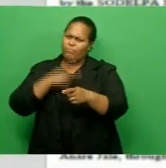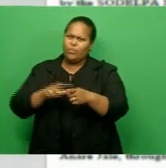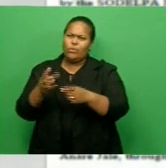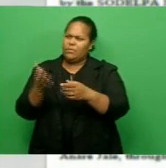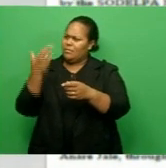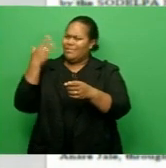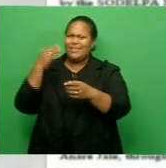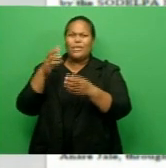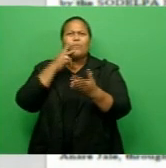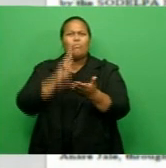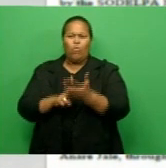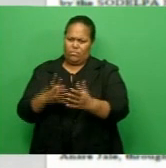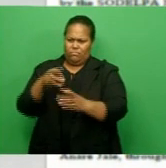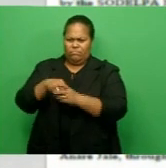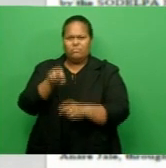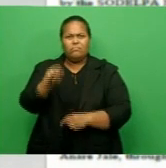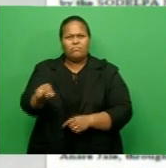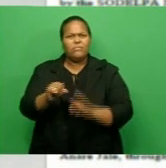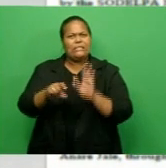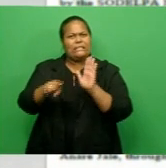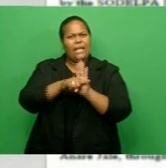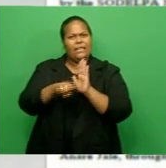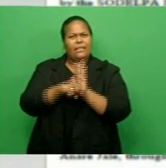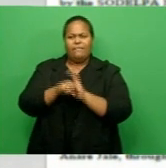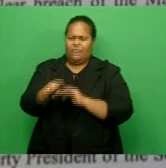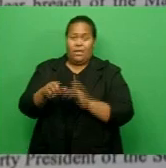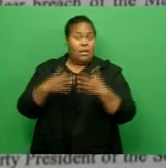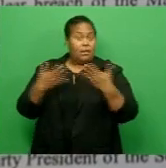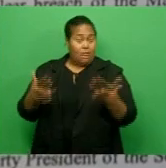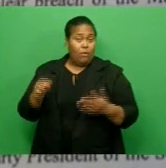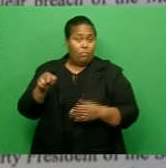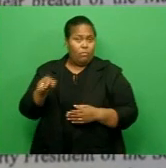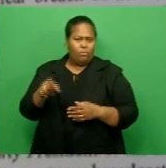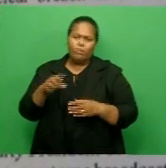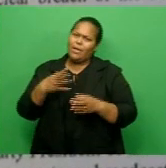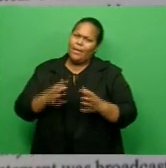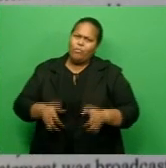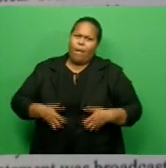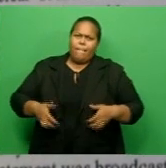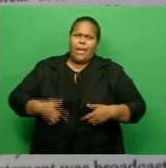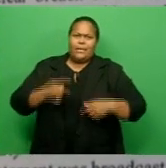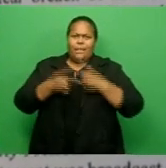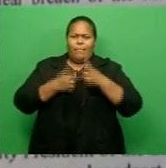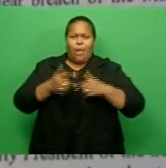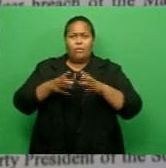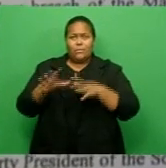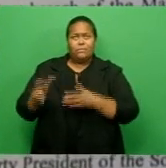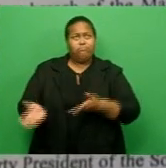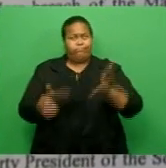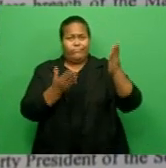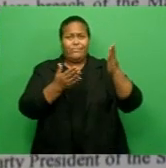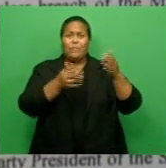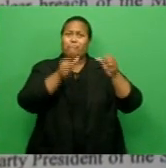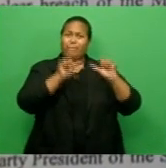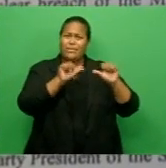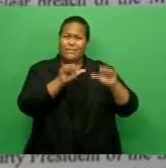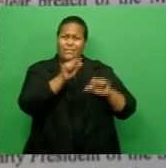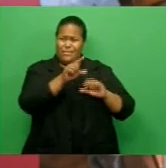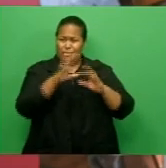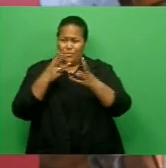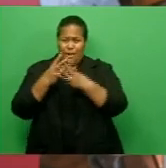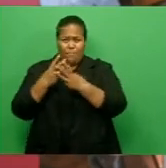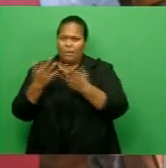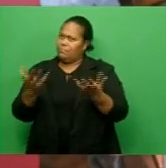report. He now believes Mbulitavu is behind the grievances submitted to party president Ratu Epenisa Dhakobau last